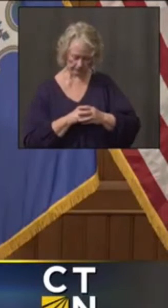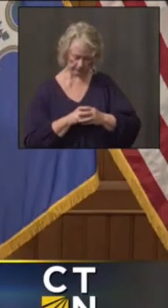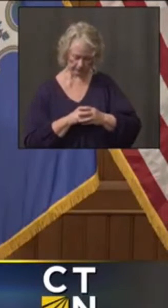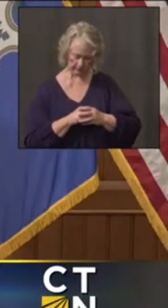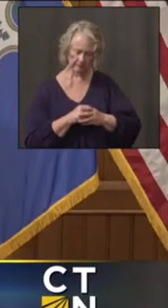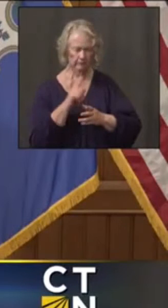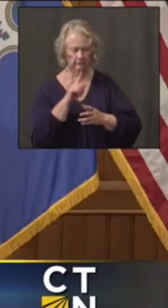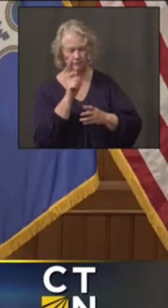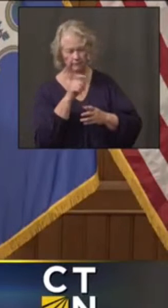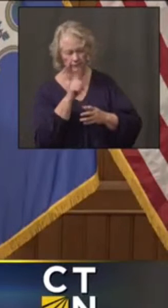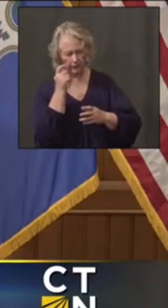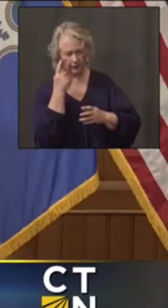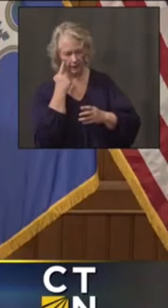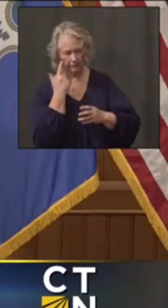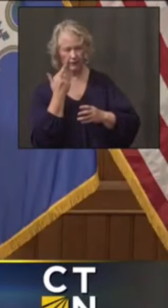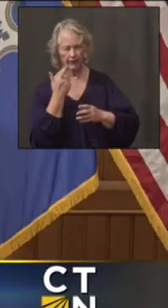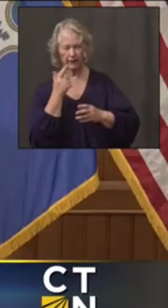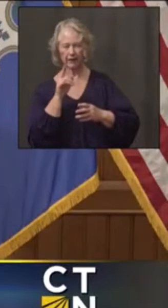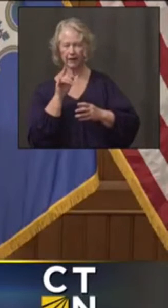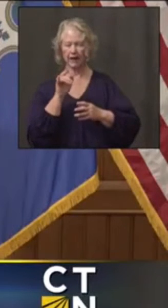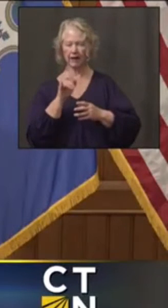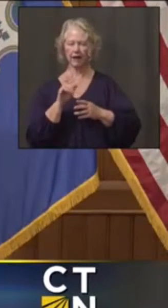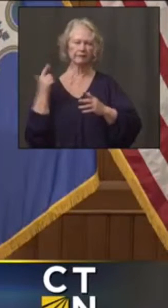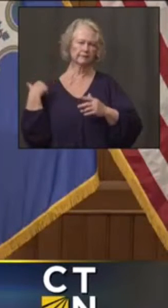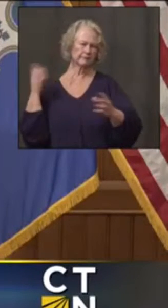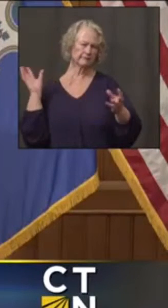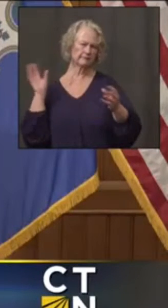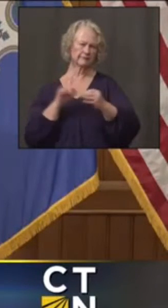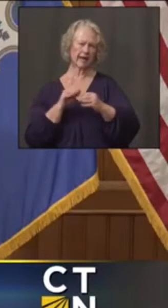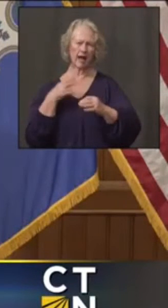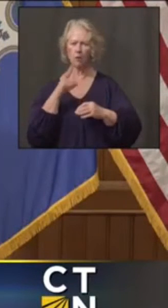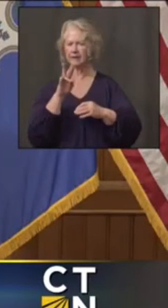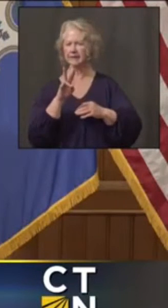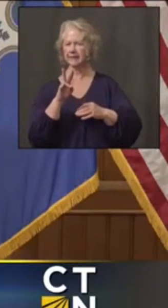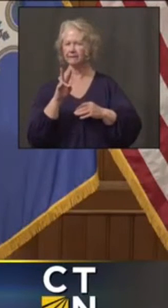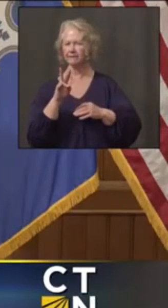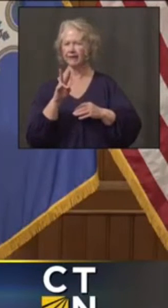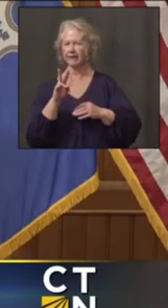Governor, what is our 7-day rolling average for the state right now?